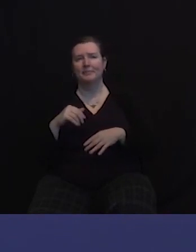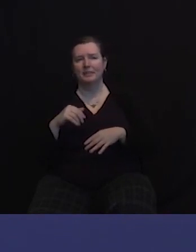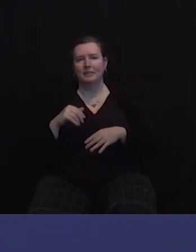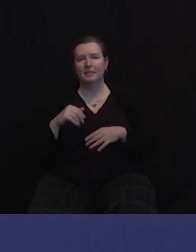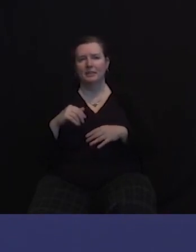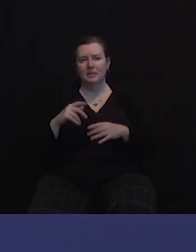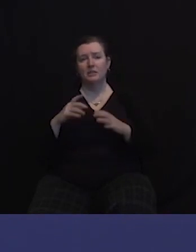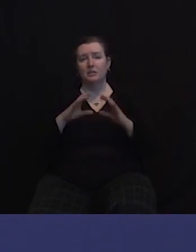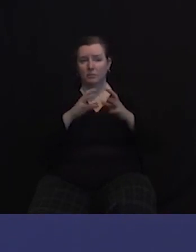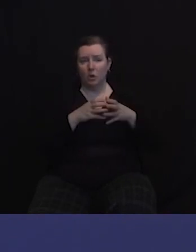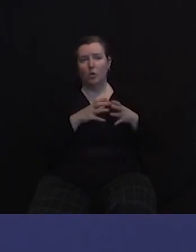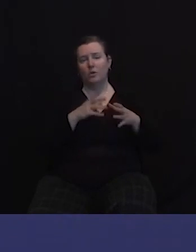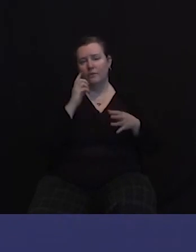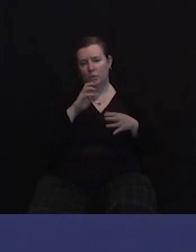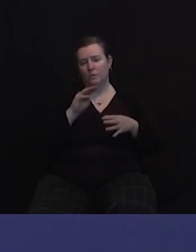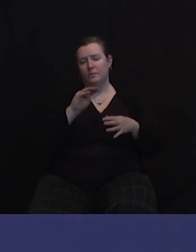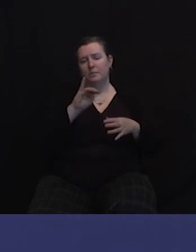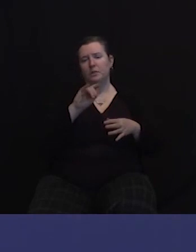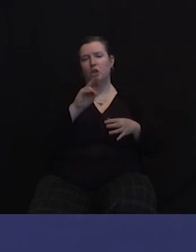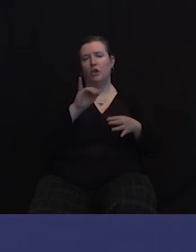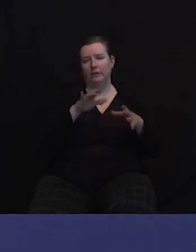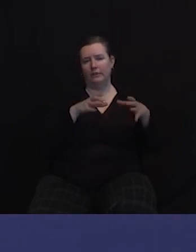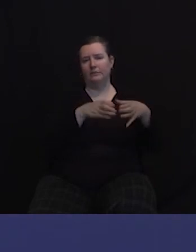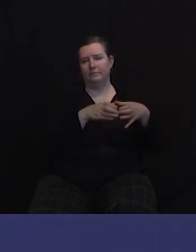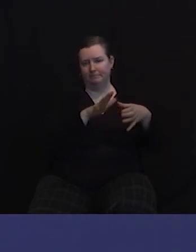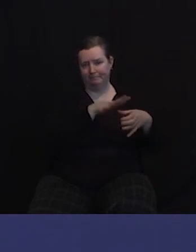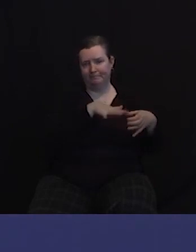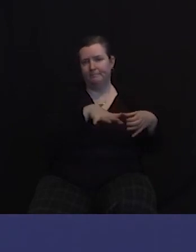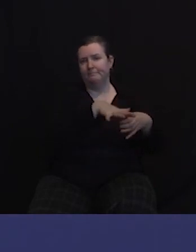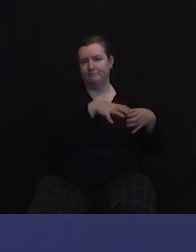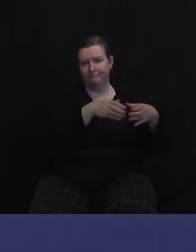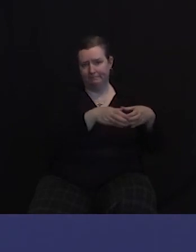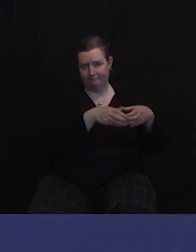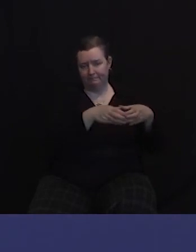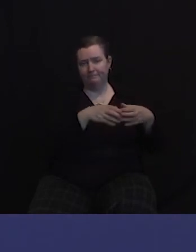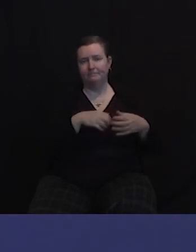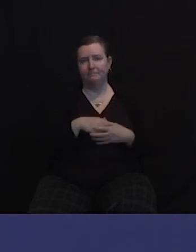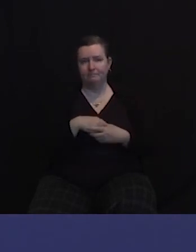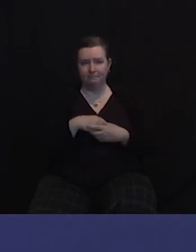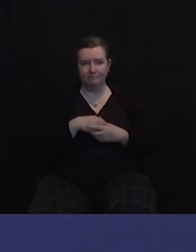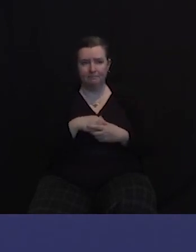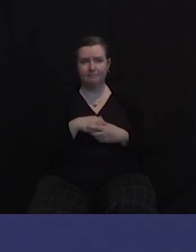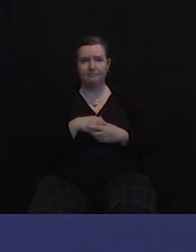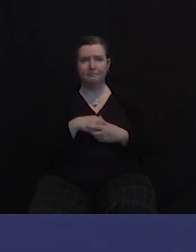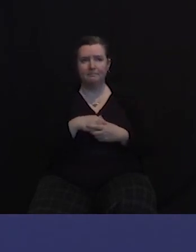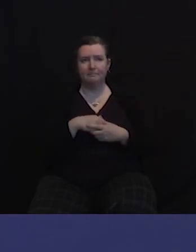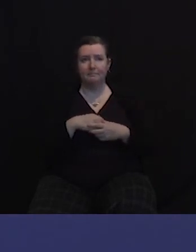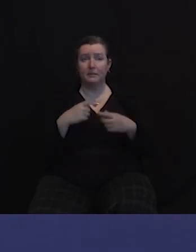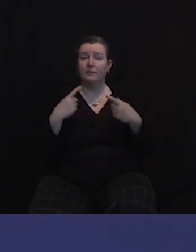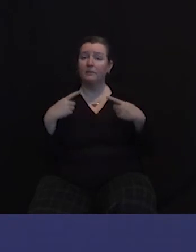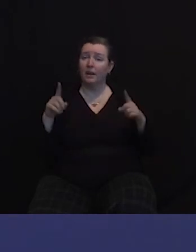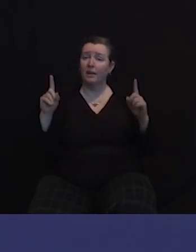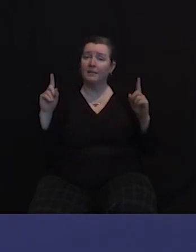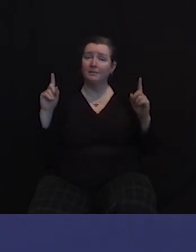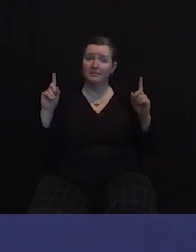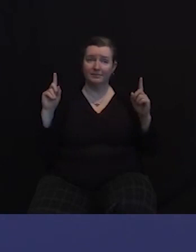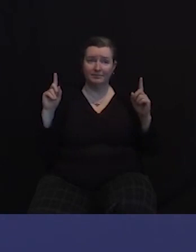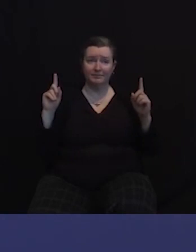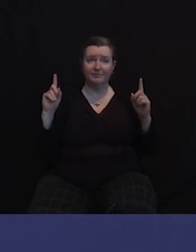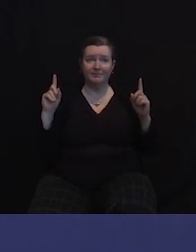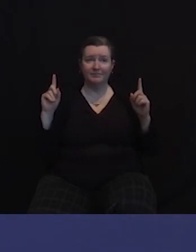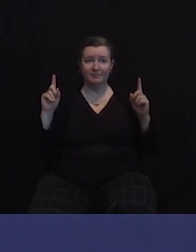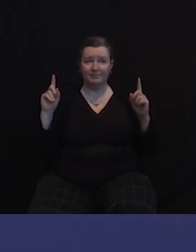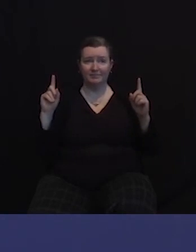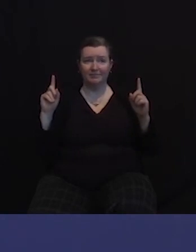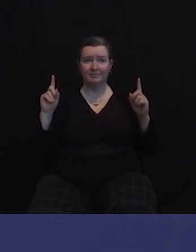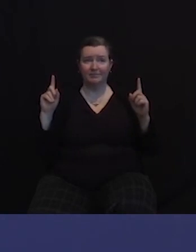the disproportionate impact that our communities of color have paid. And at long last, we've broken through. And